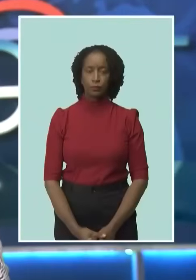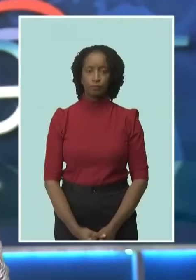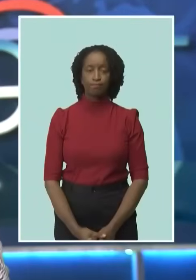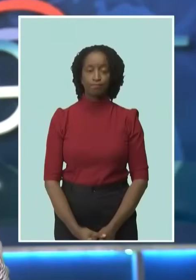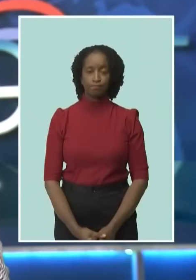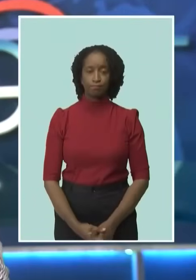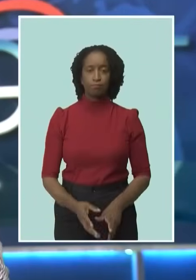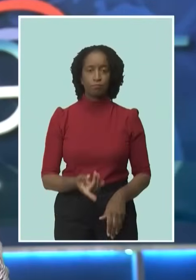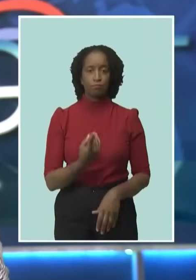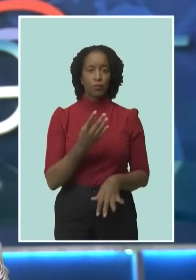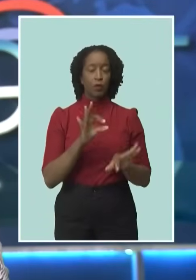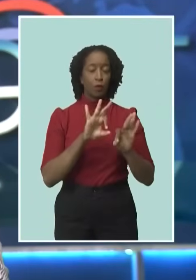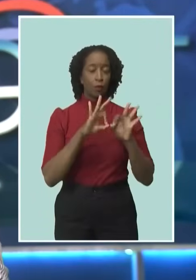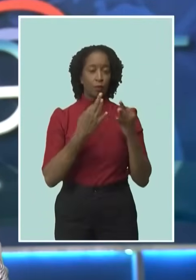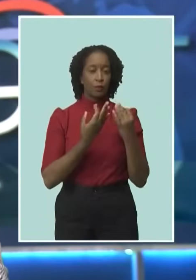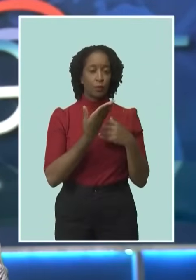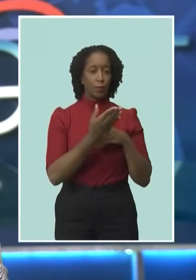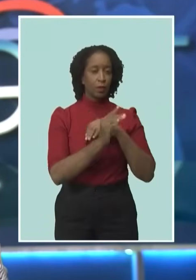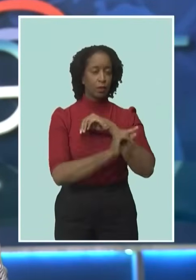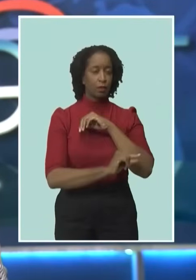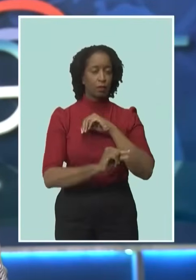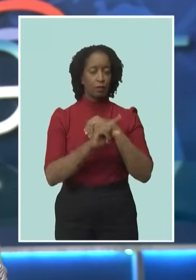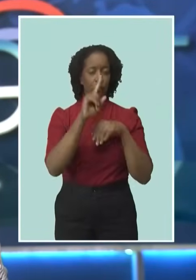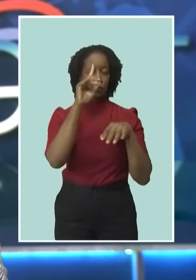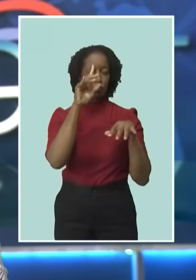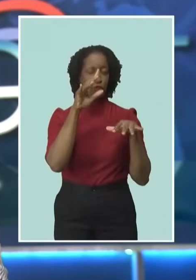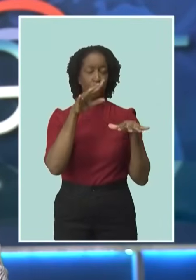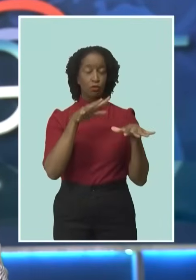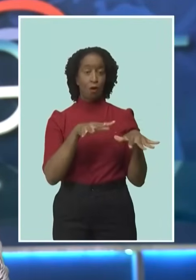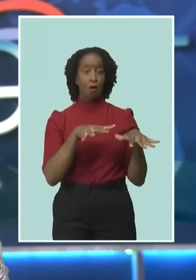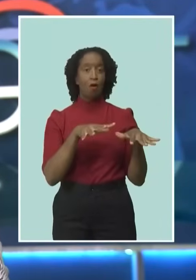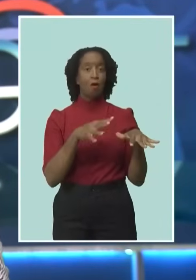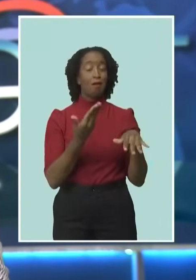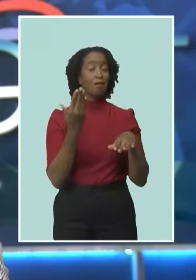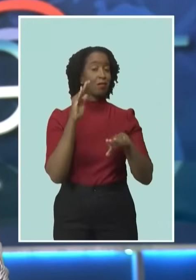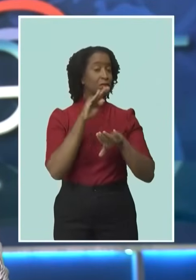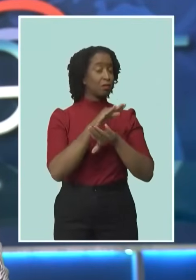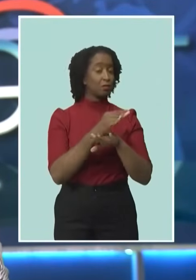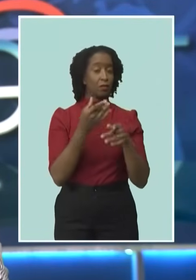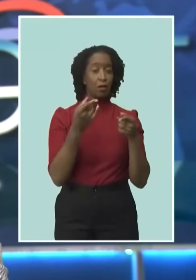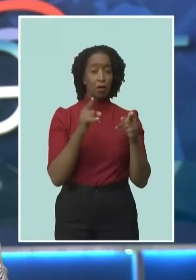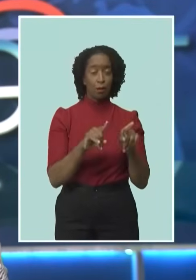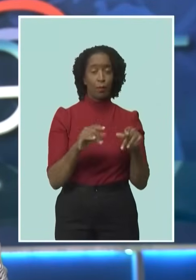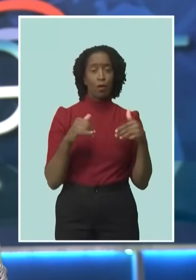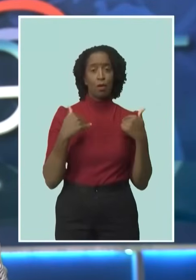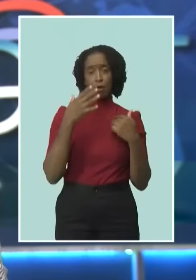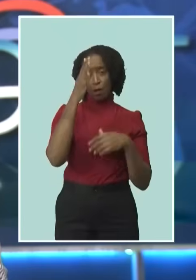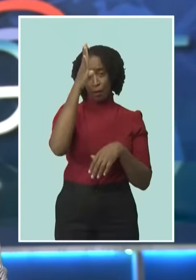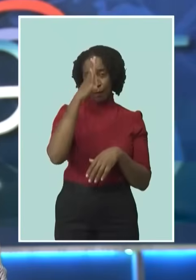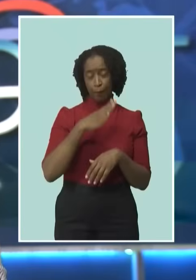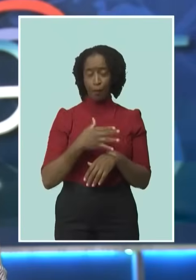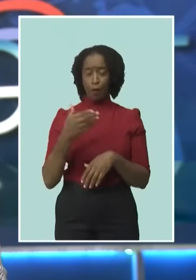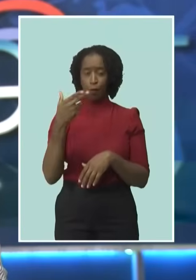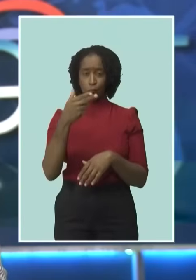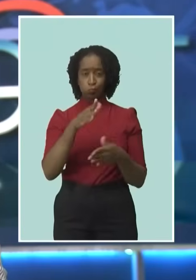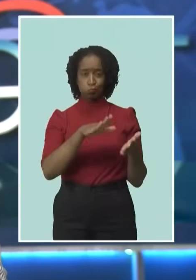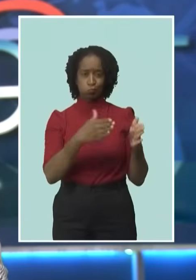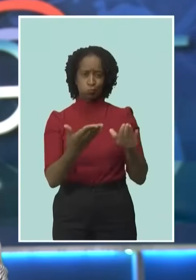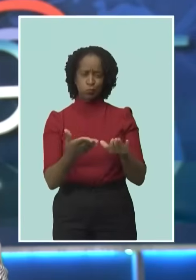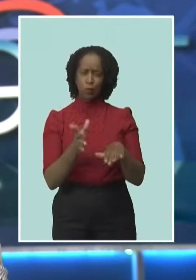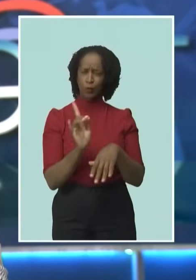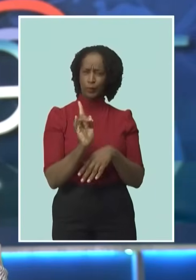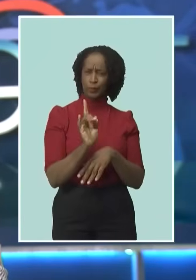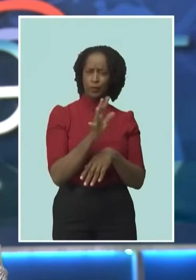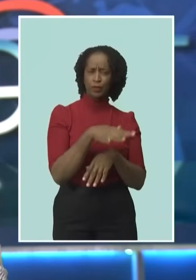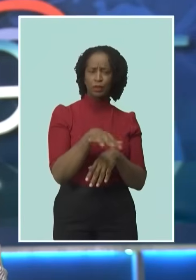A St. George family was thrown into a state of shock yesterday evening when a young man was gunned down outside a funeral home